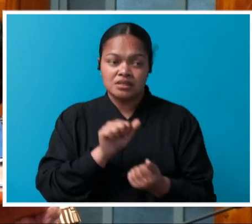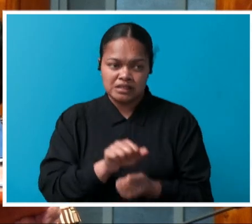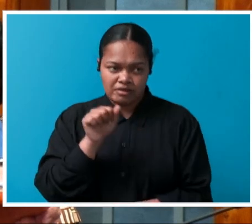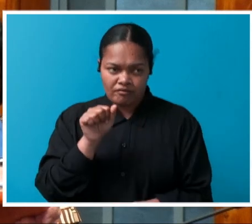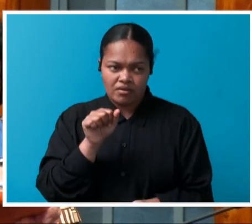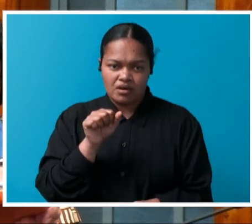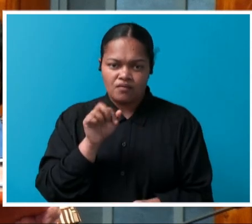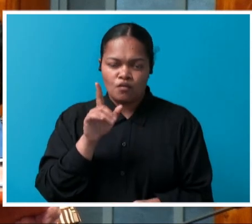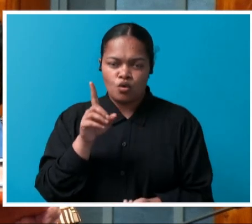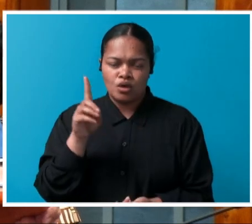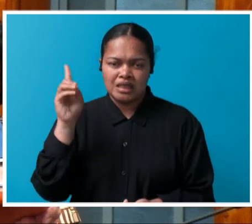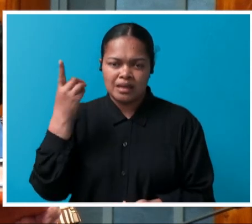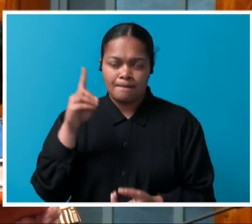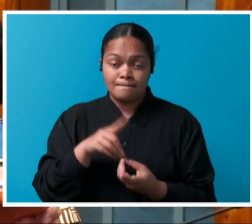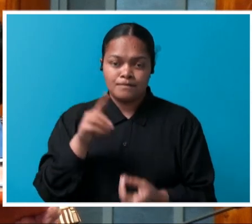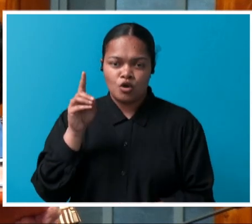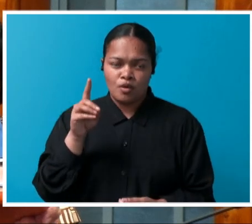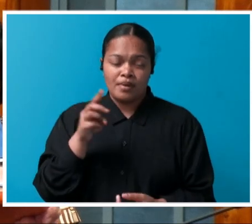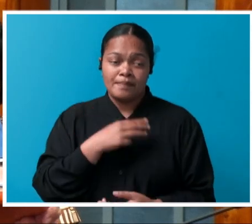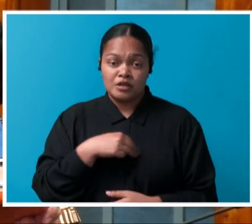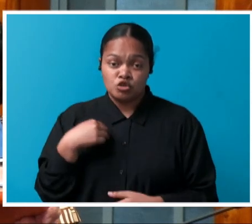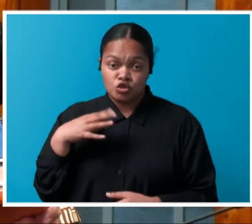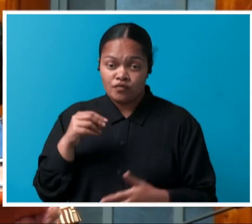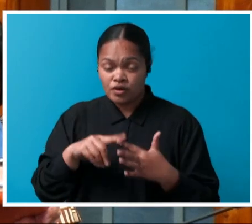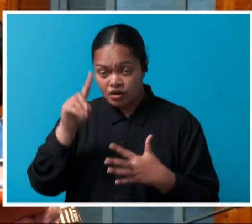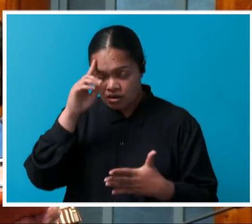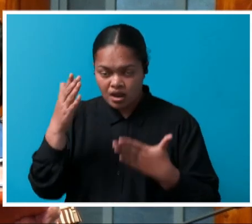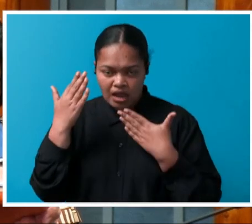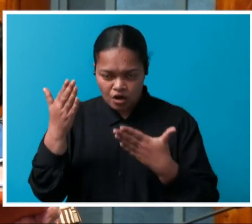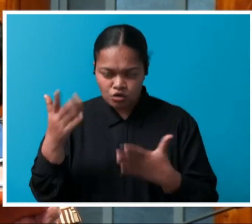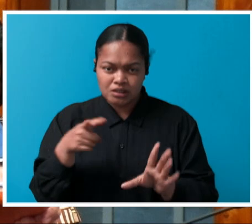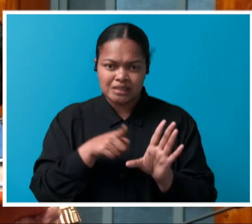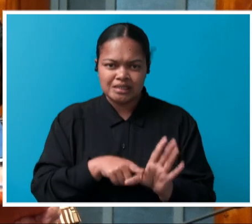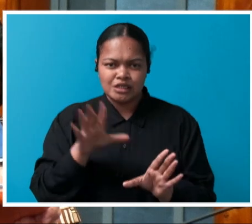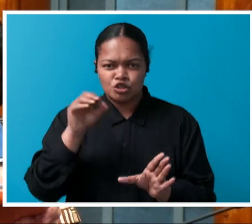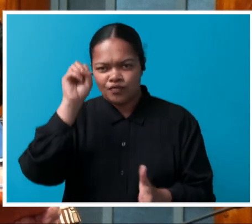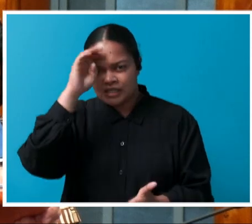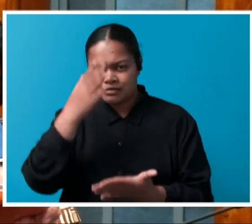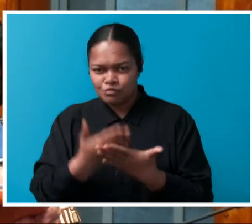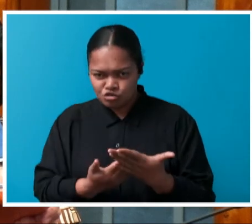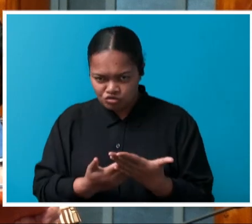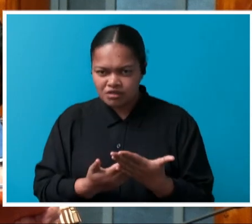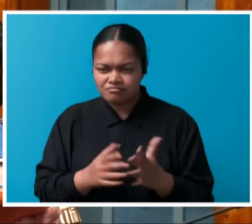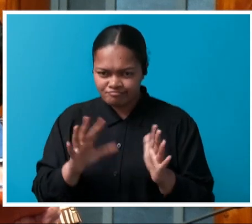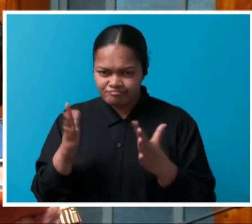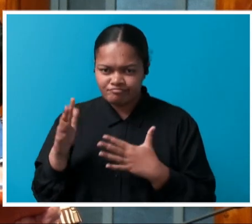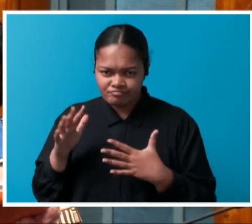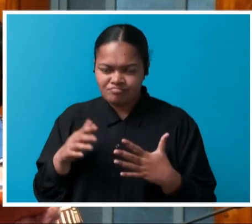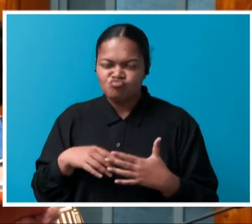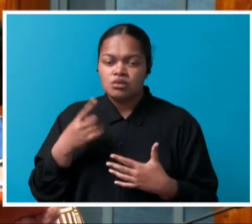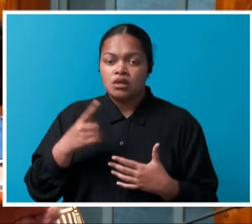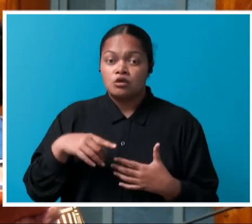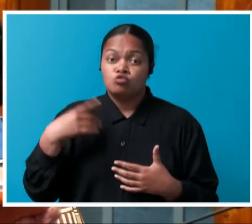or diploma. The Ministry of Education acknowledges the years of experience they have and notes